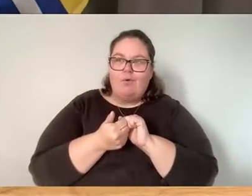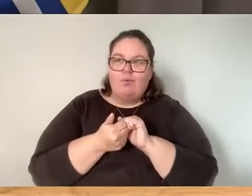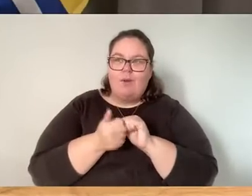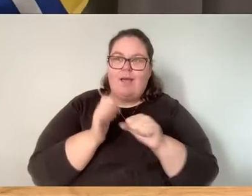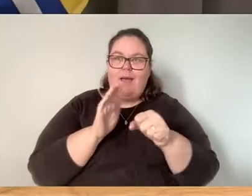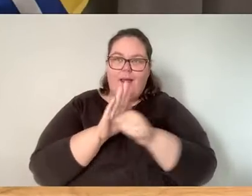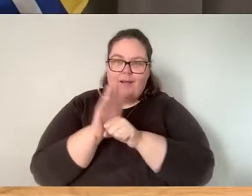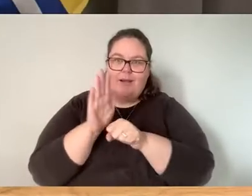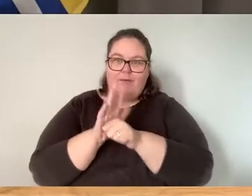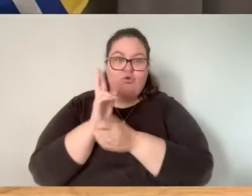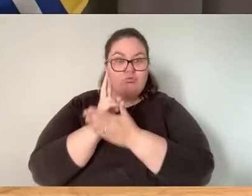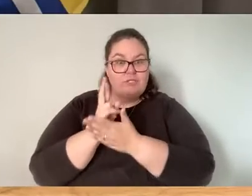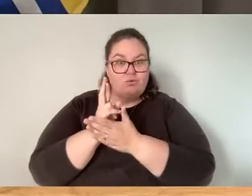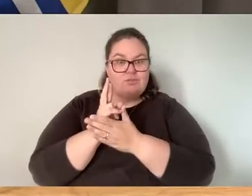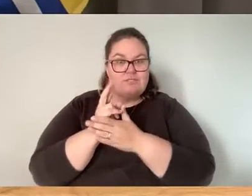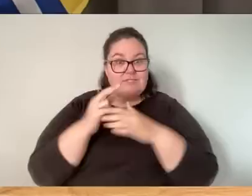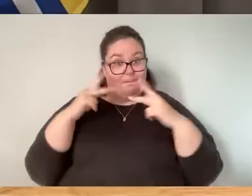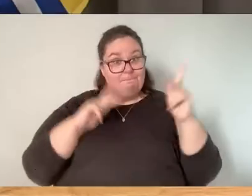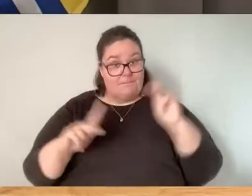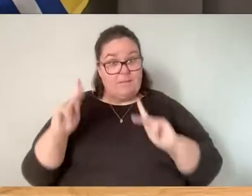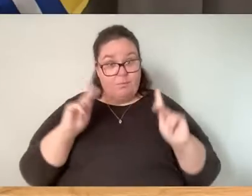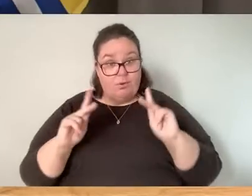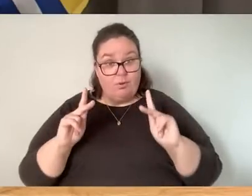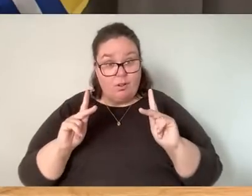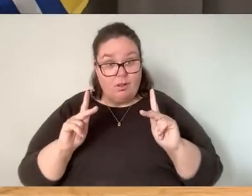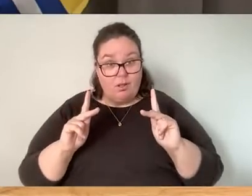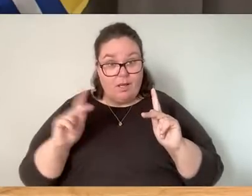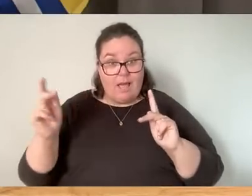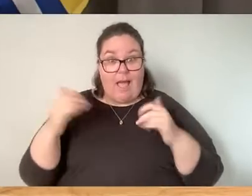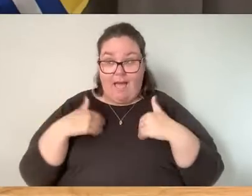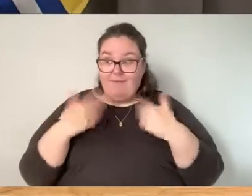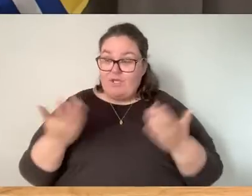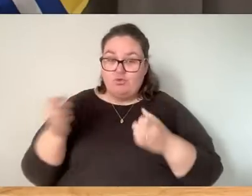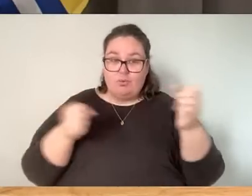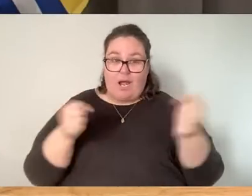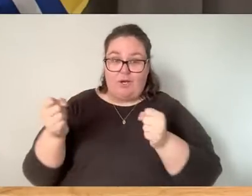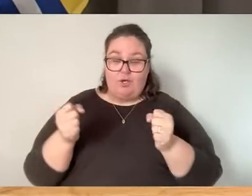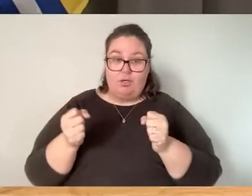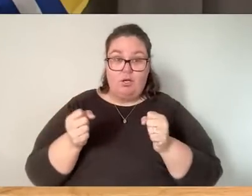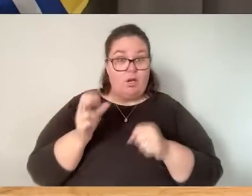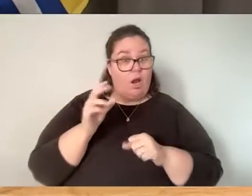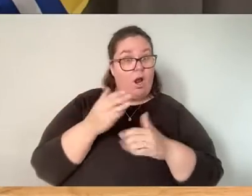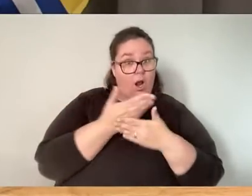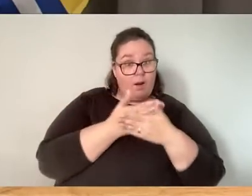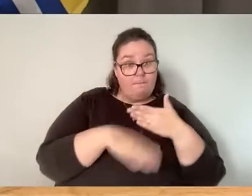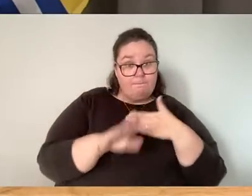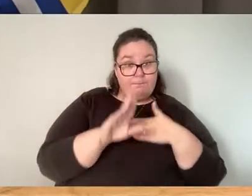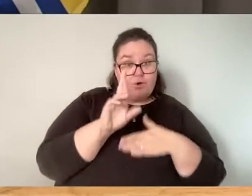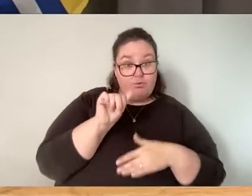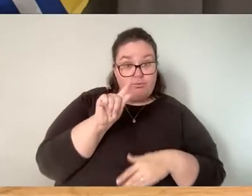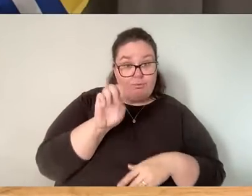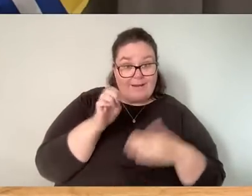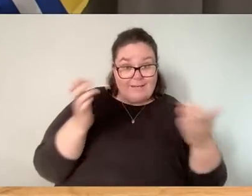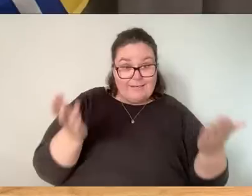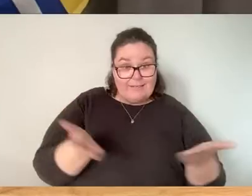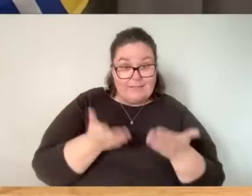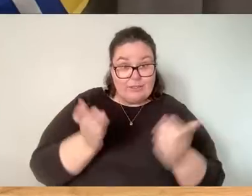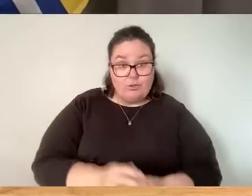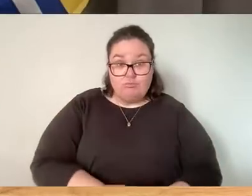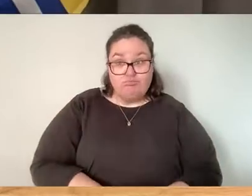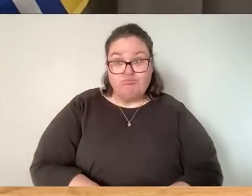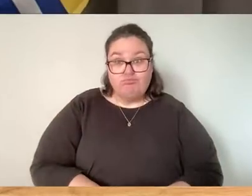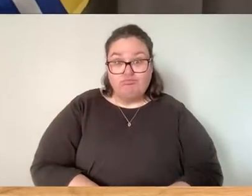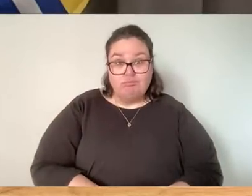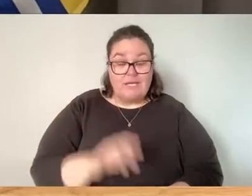The birth rate in New Brunswick, it's not very high. So, and for anyone who have a baby right now, that